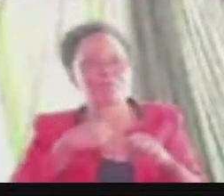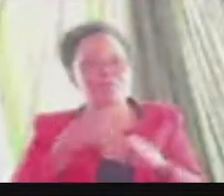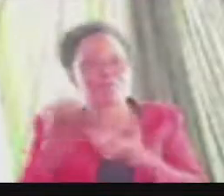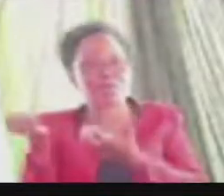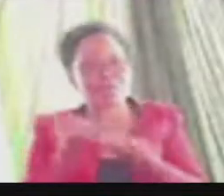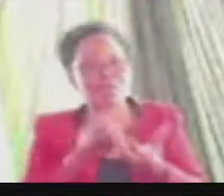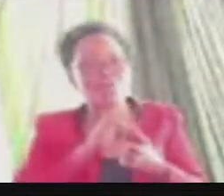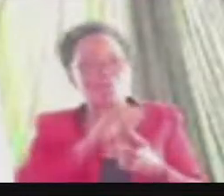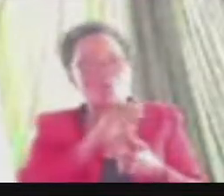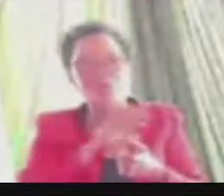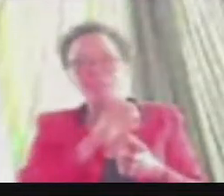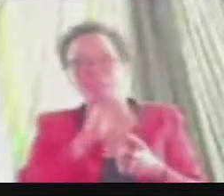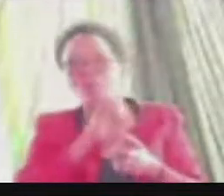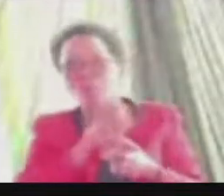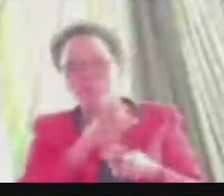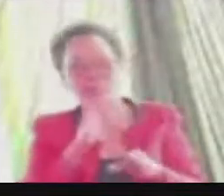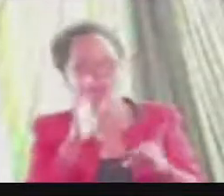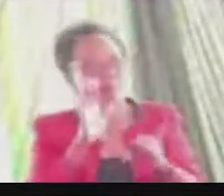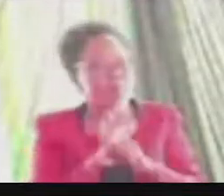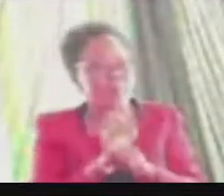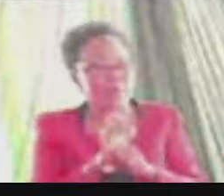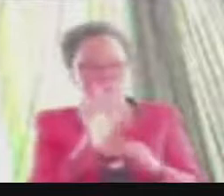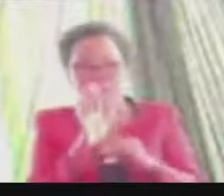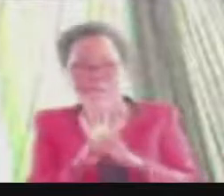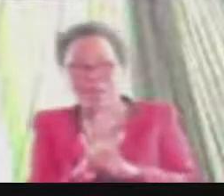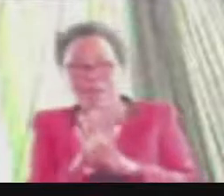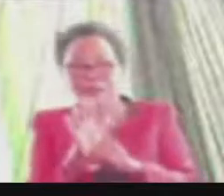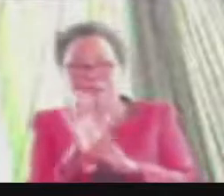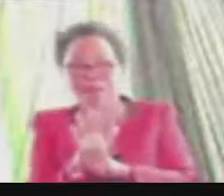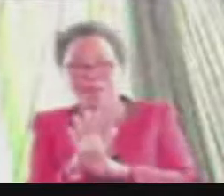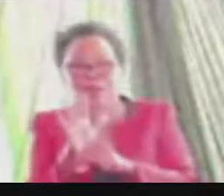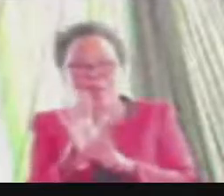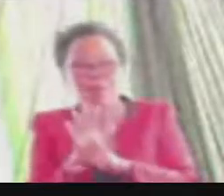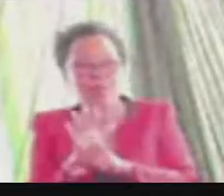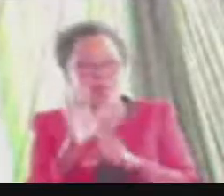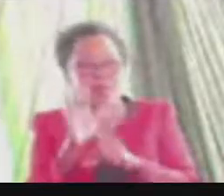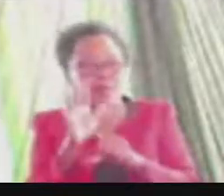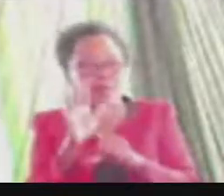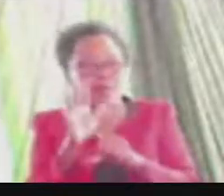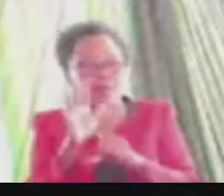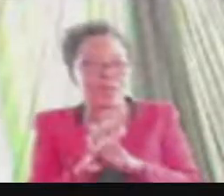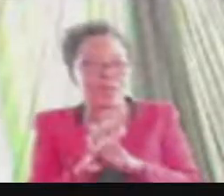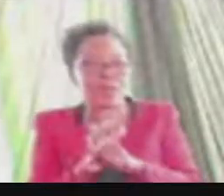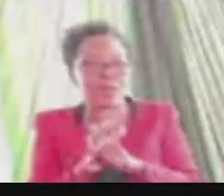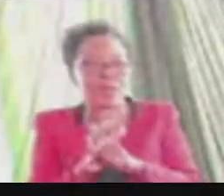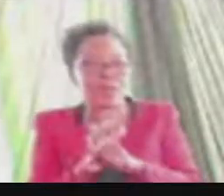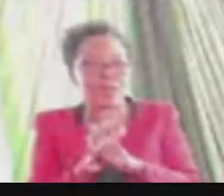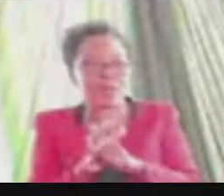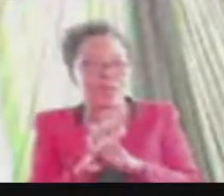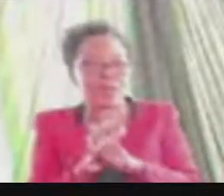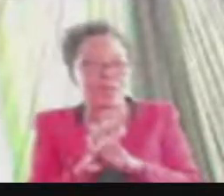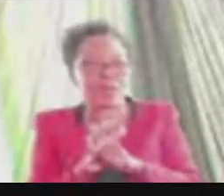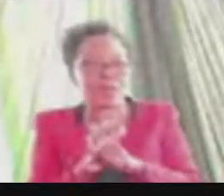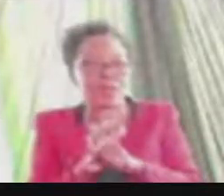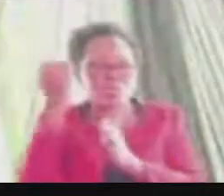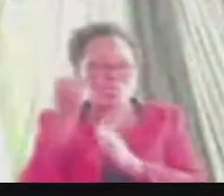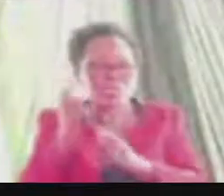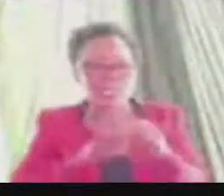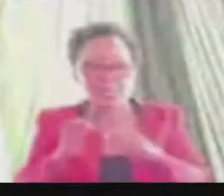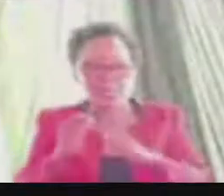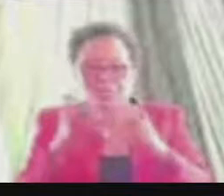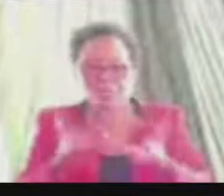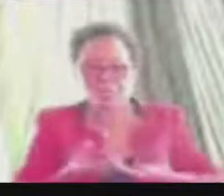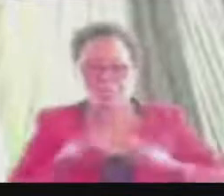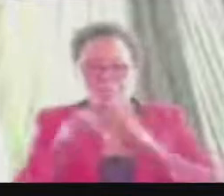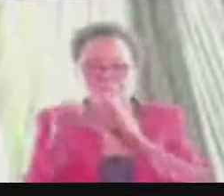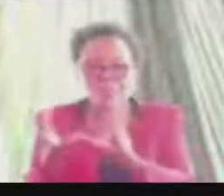receive are so many. I'm always, exchanging those complaints with the institution of the judiciary